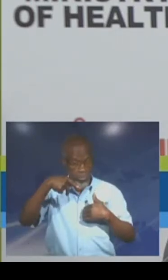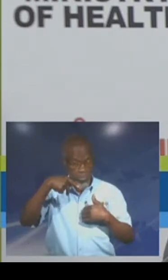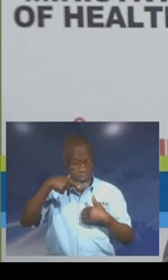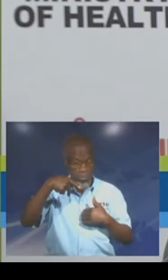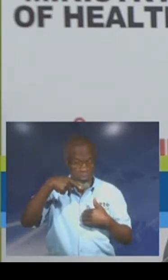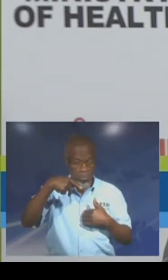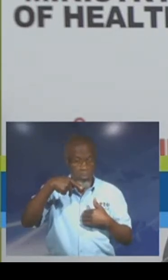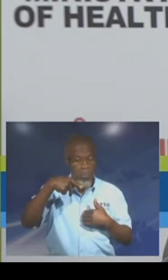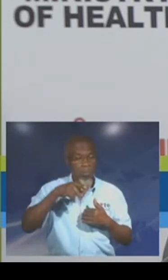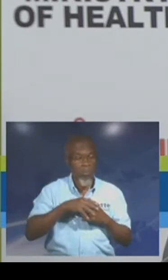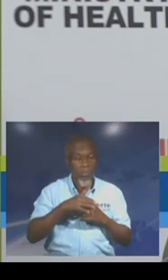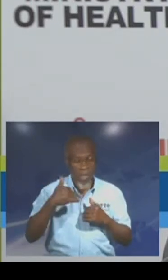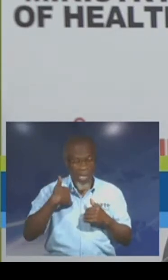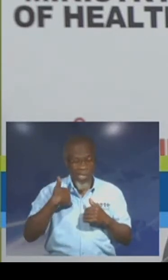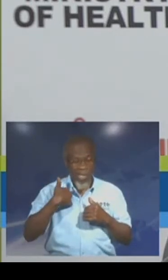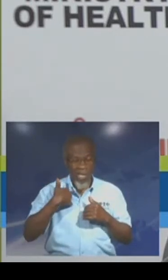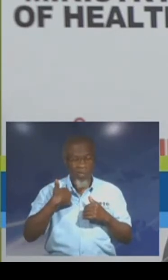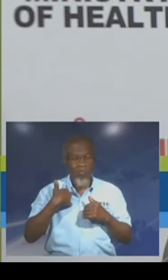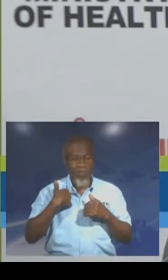CARICOM region,